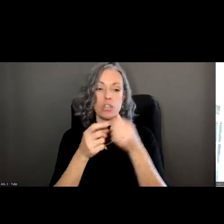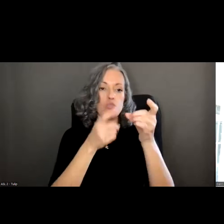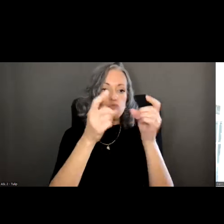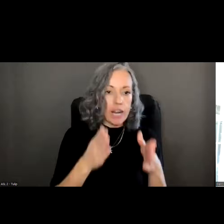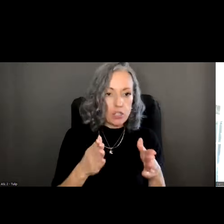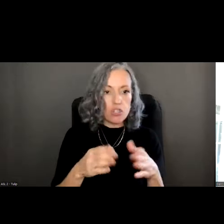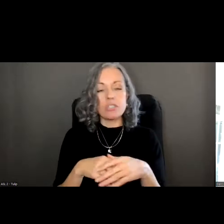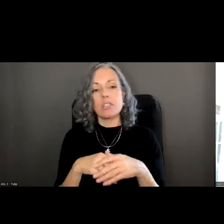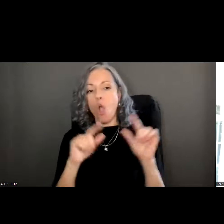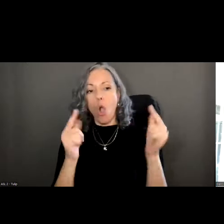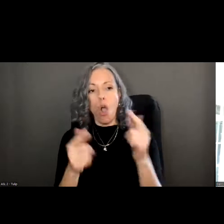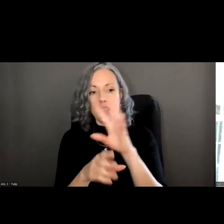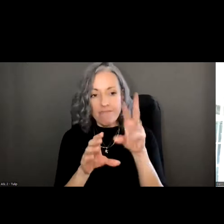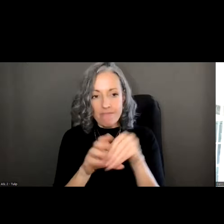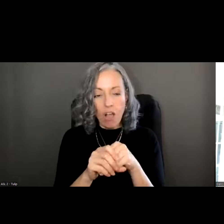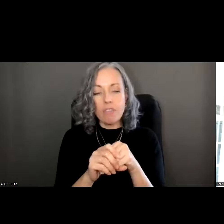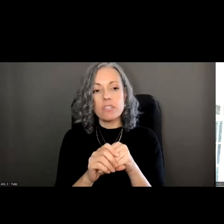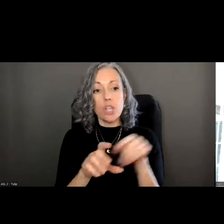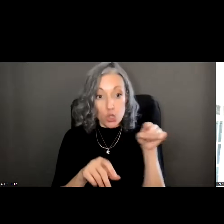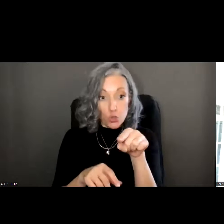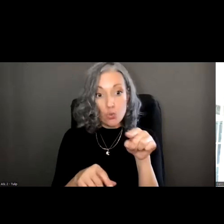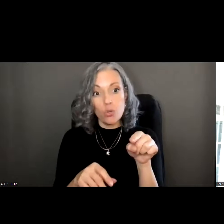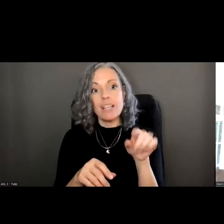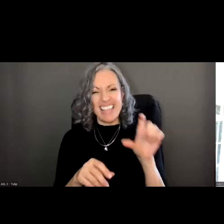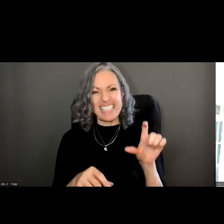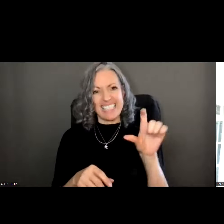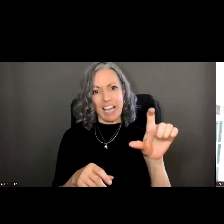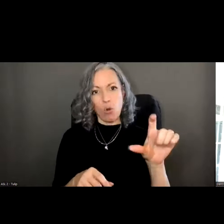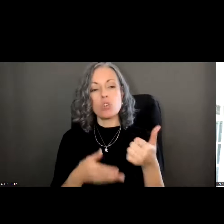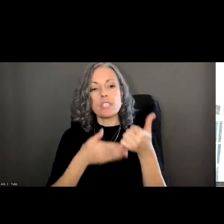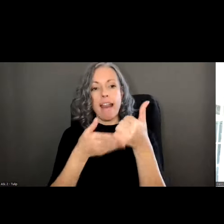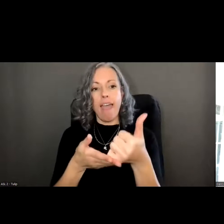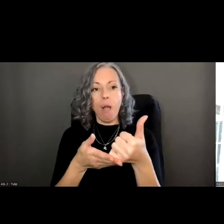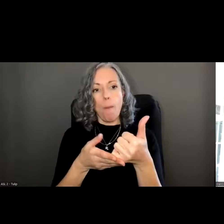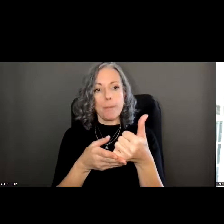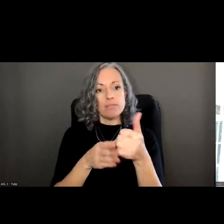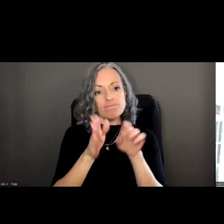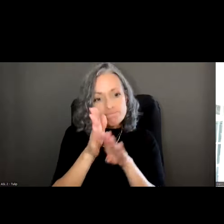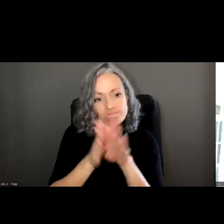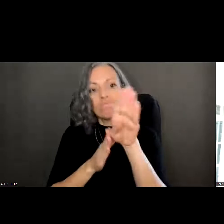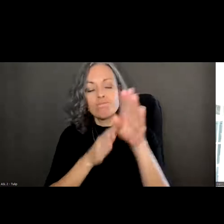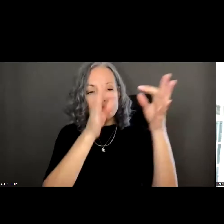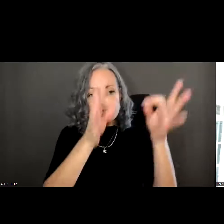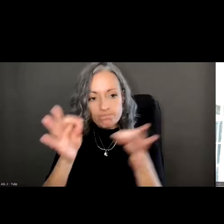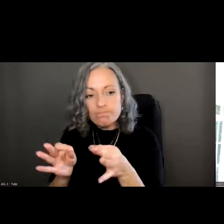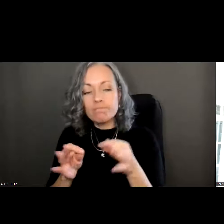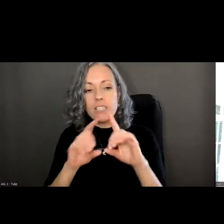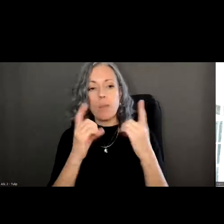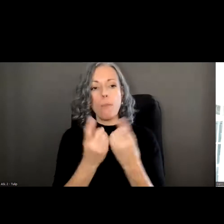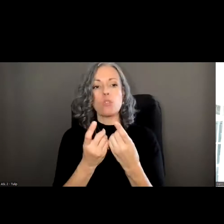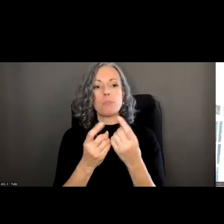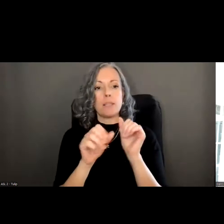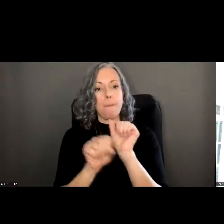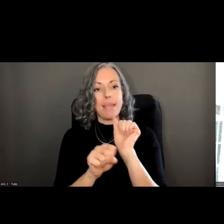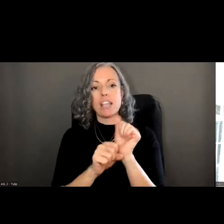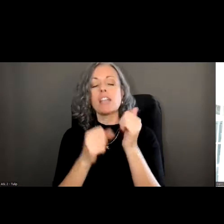department directors, and really you, the stakeholders that help inform and drive the decisions that our departments are making. So thank